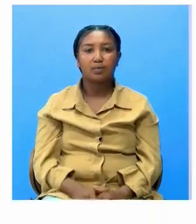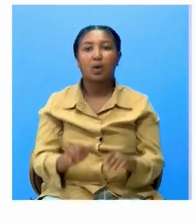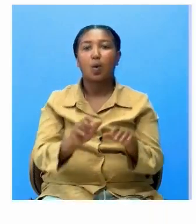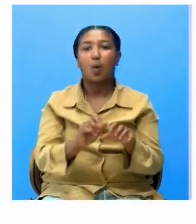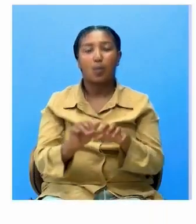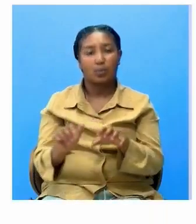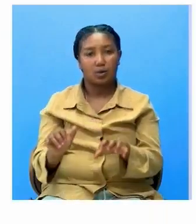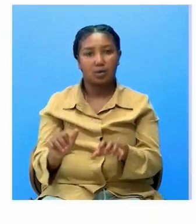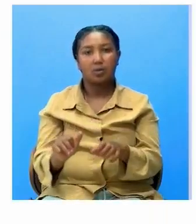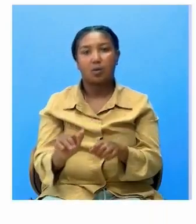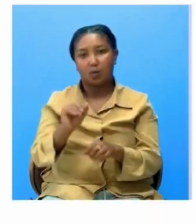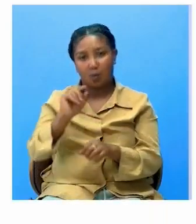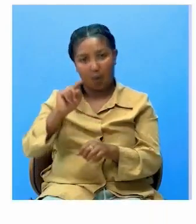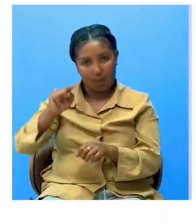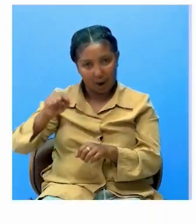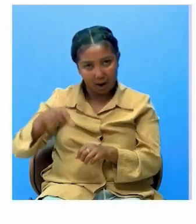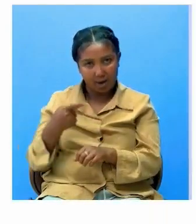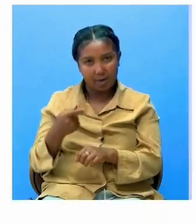computer, comma,